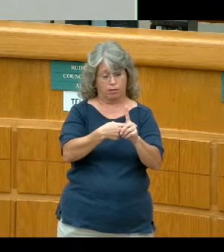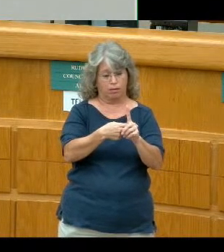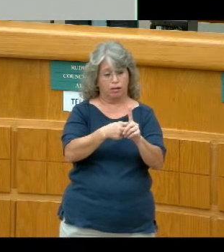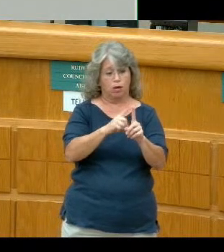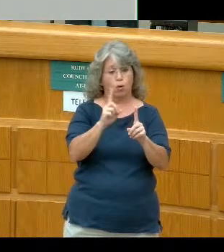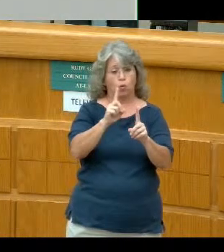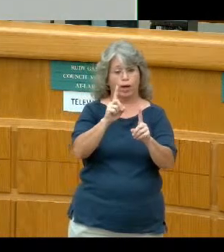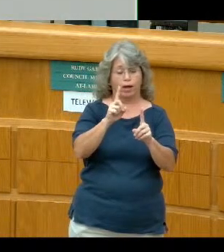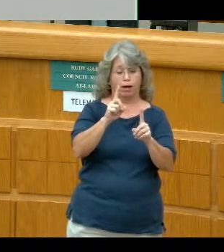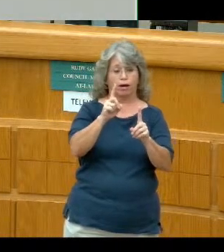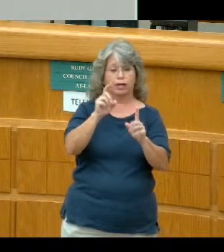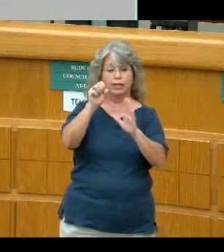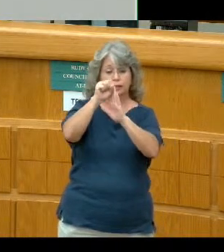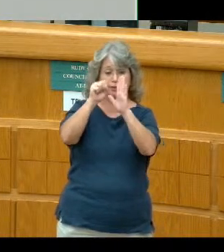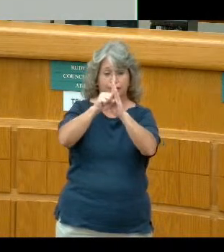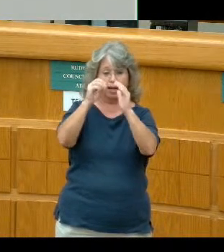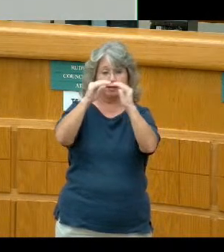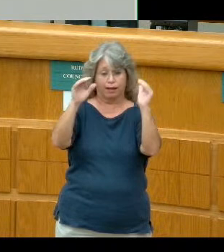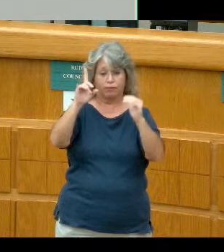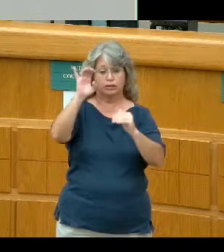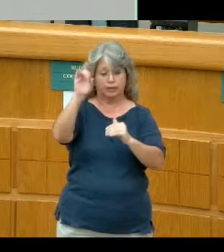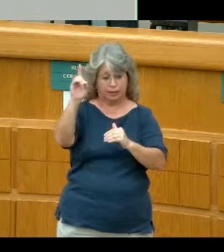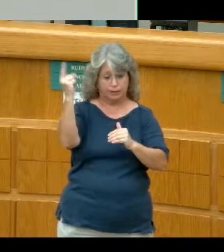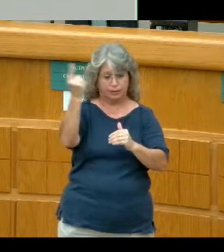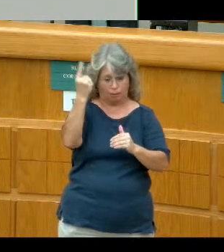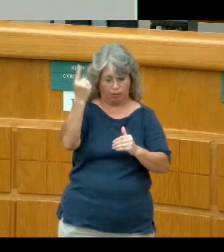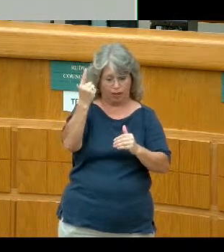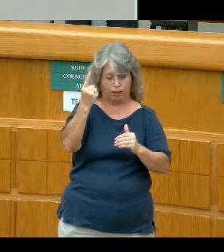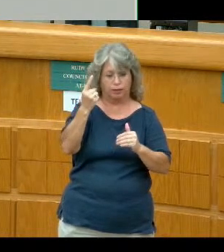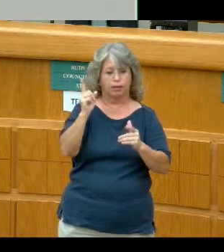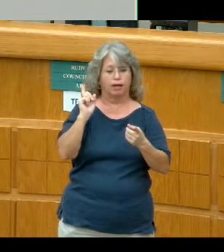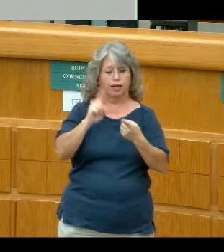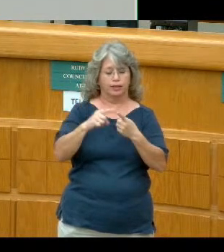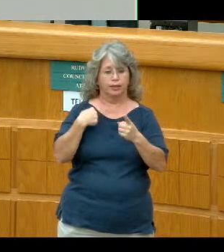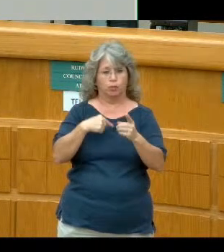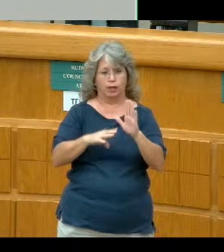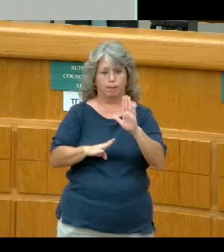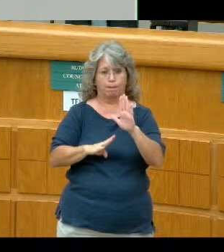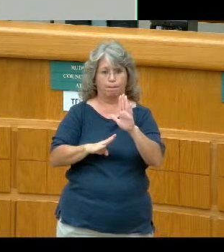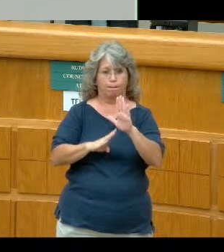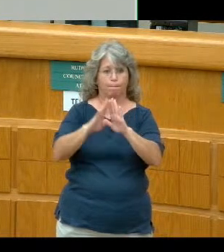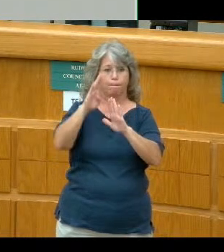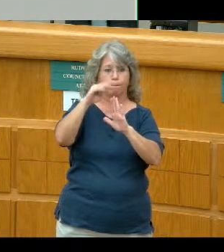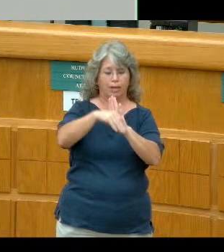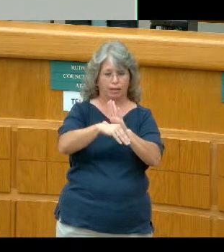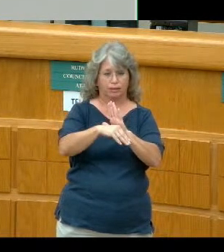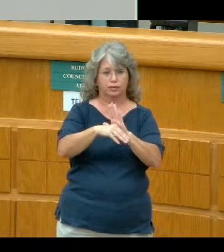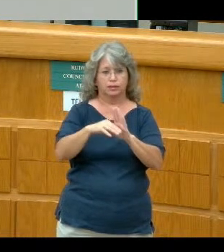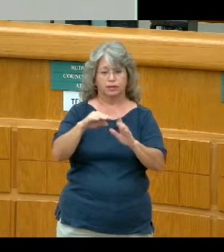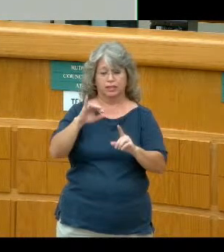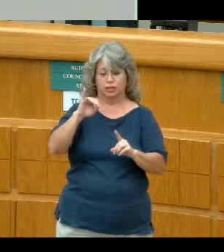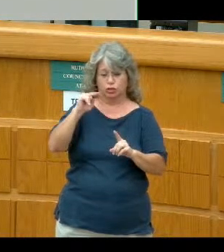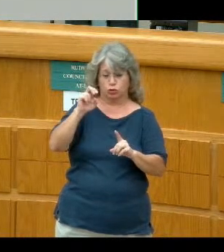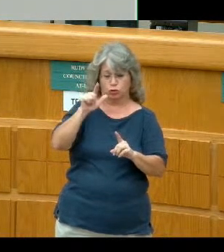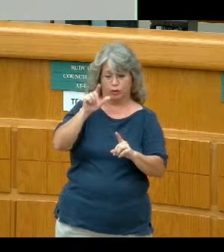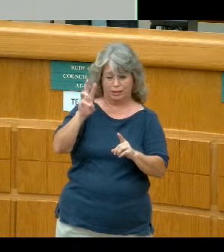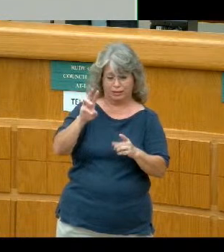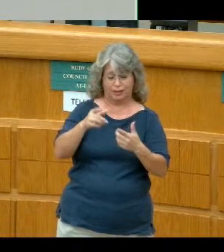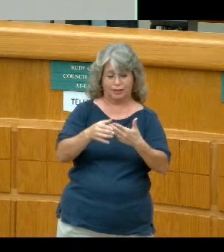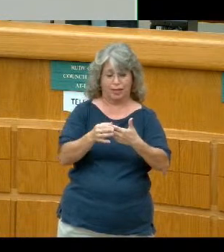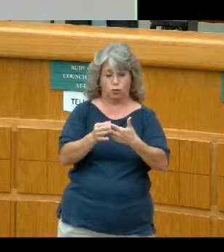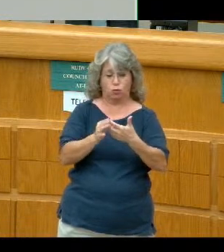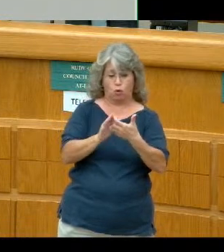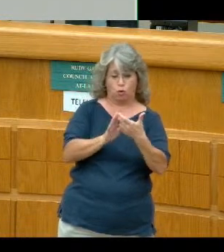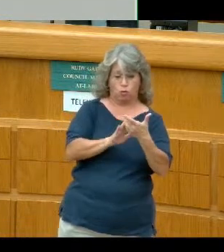did something at the state level to we peaked. So from June 26th, it took 1 month before